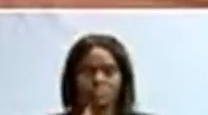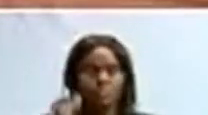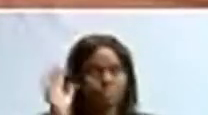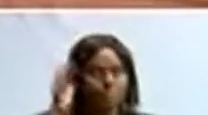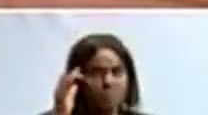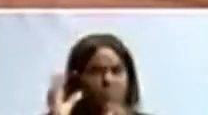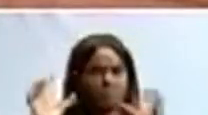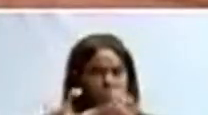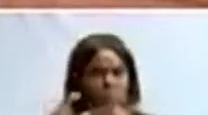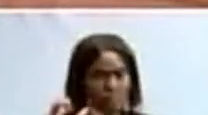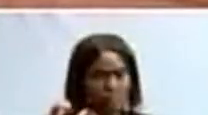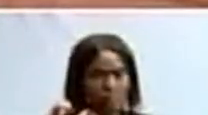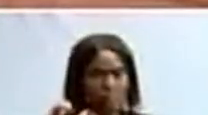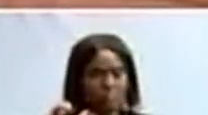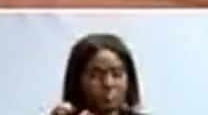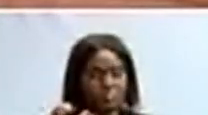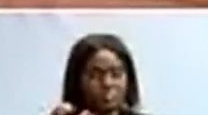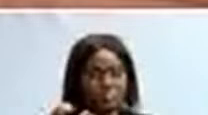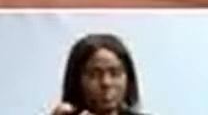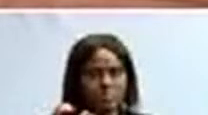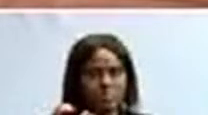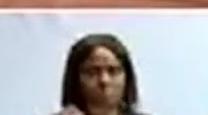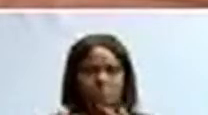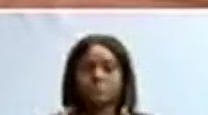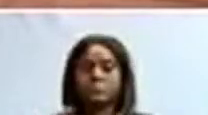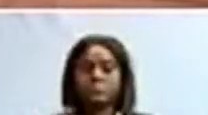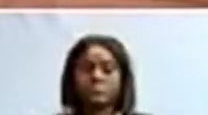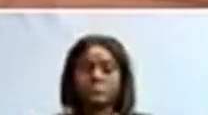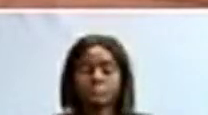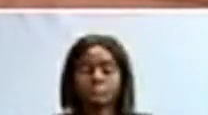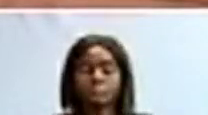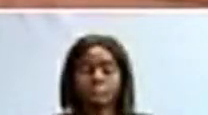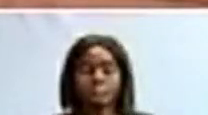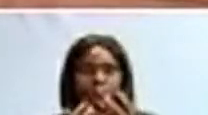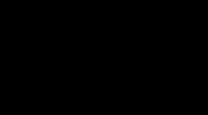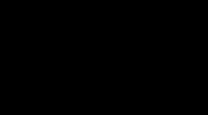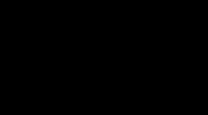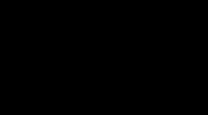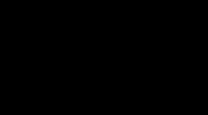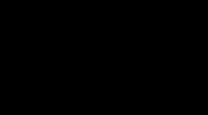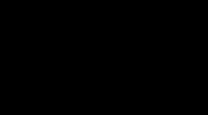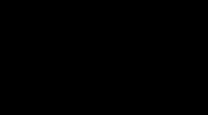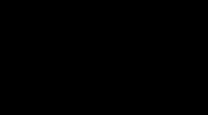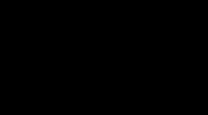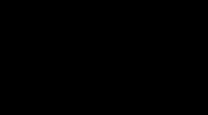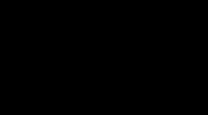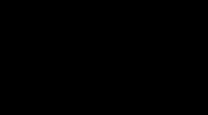Chama Council. I have a few questions.